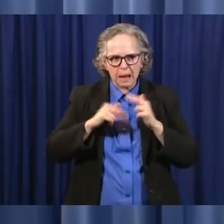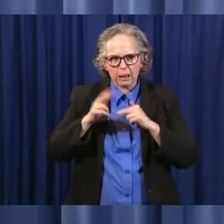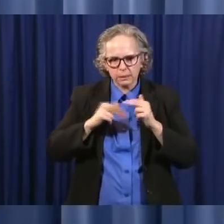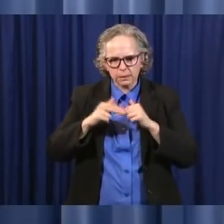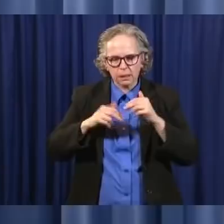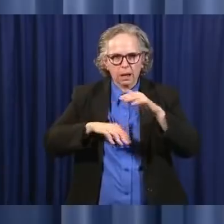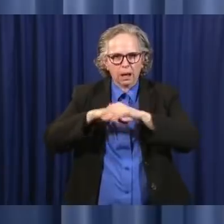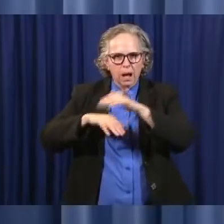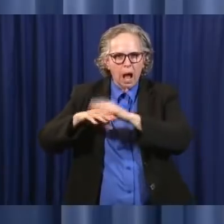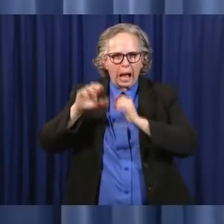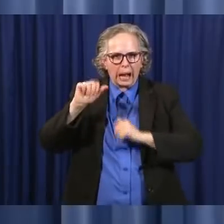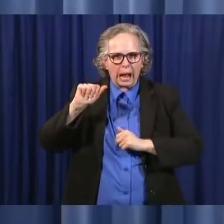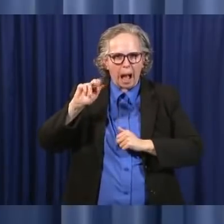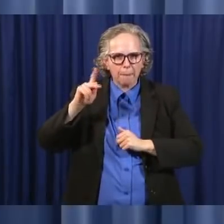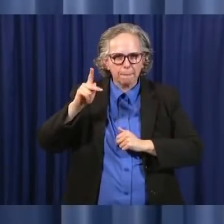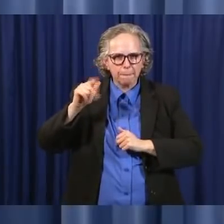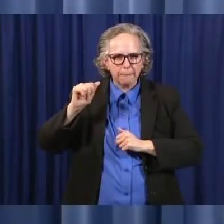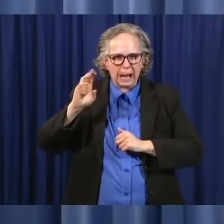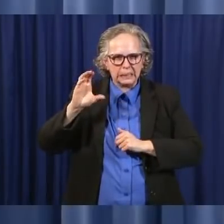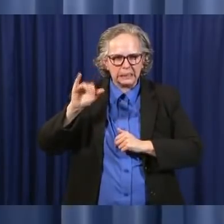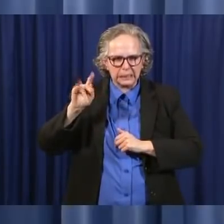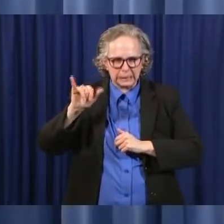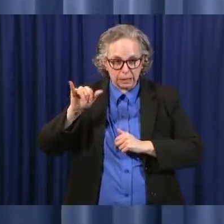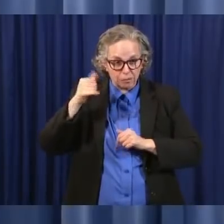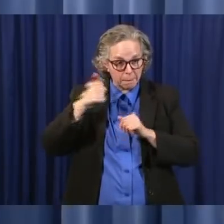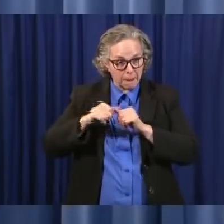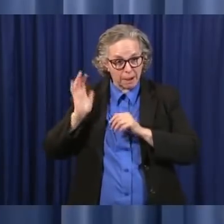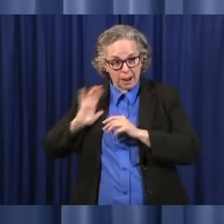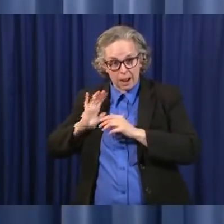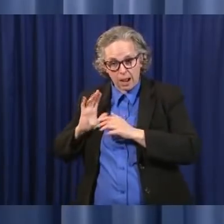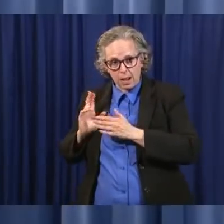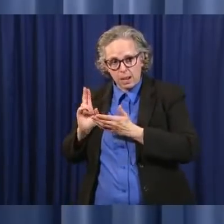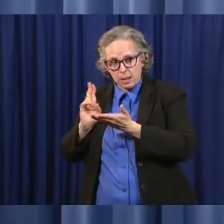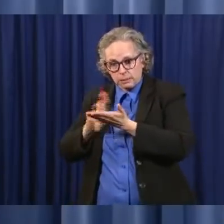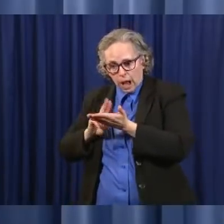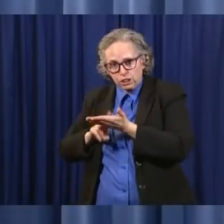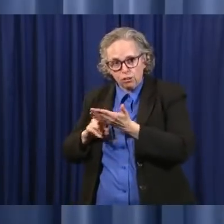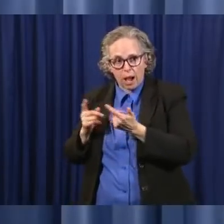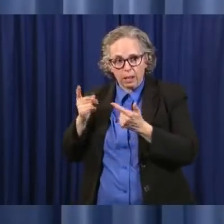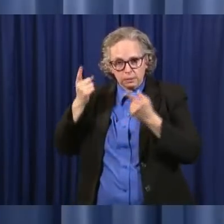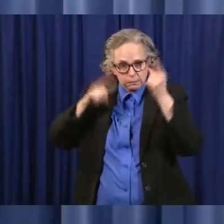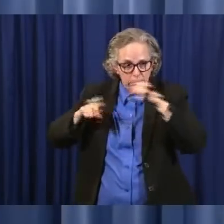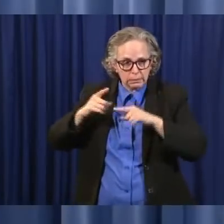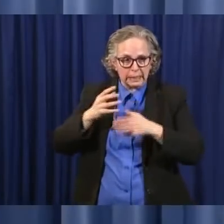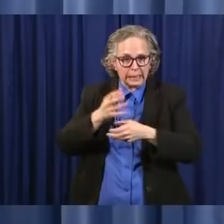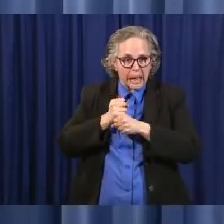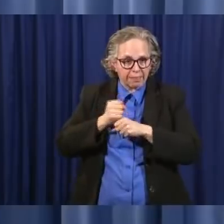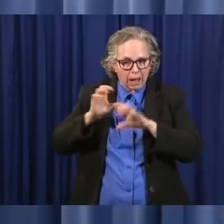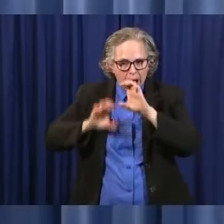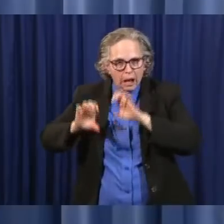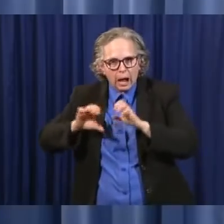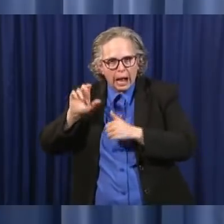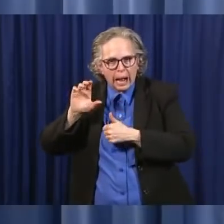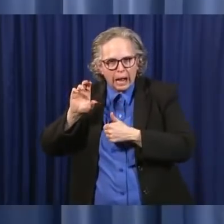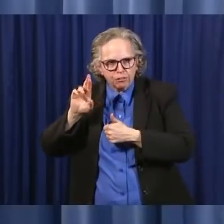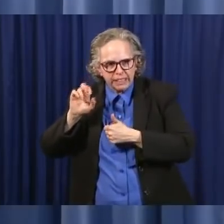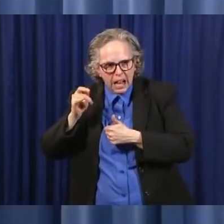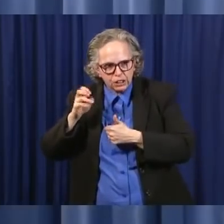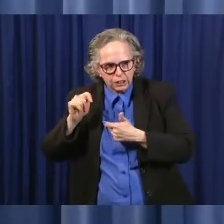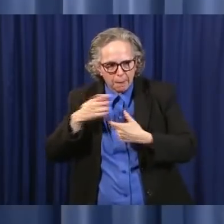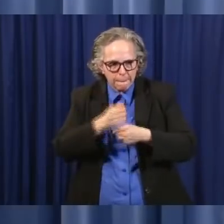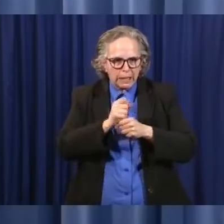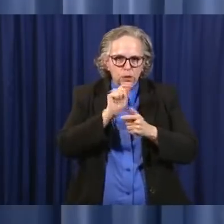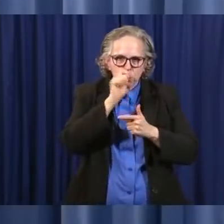we signed the contracts, got the reagent coming in, got the swabs being manufactured in the state